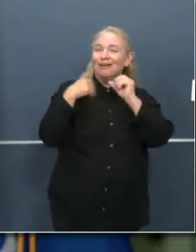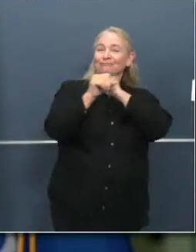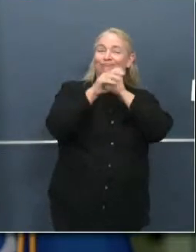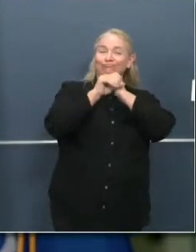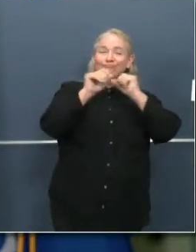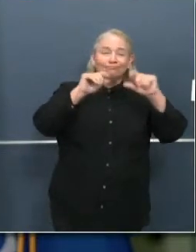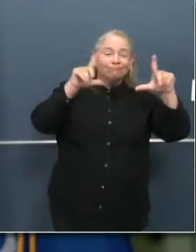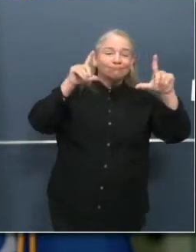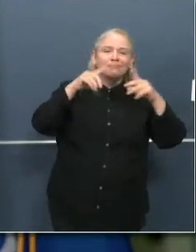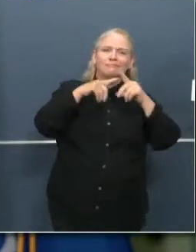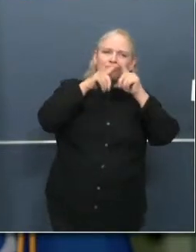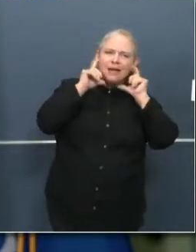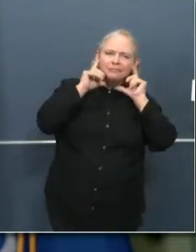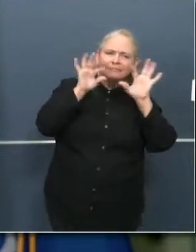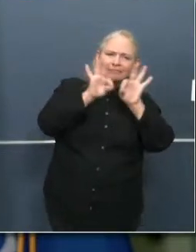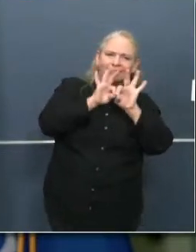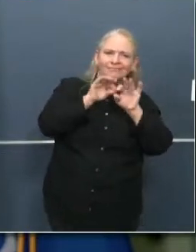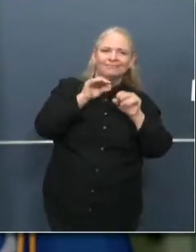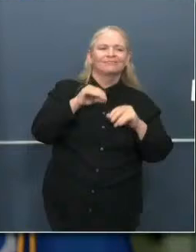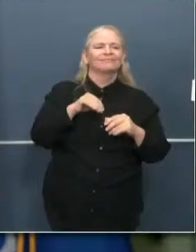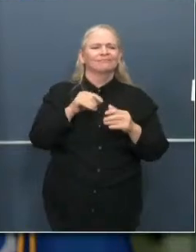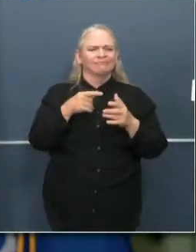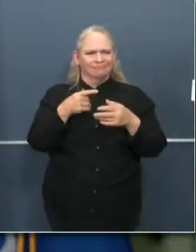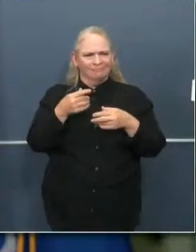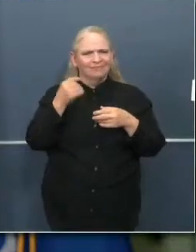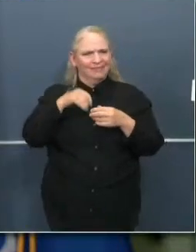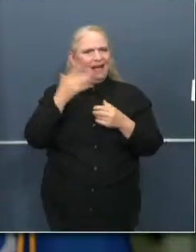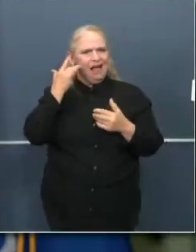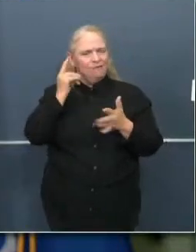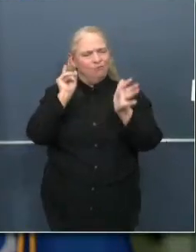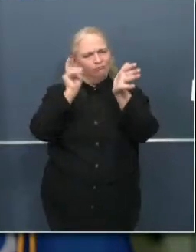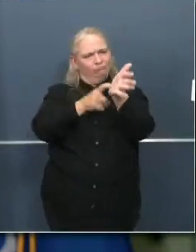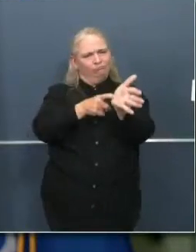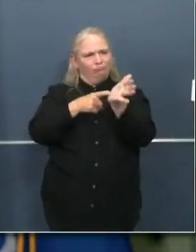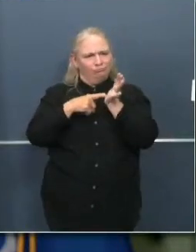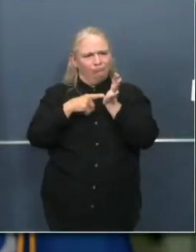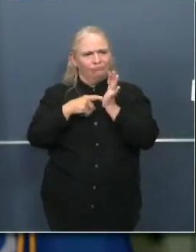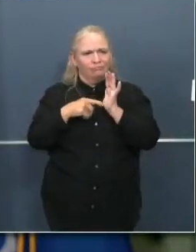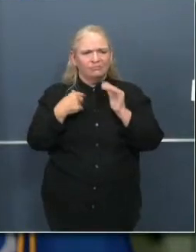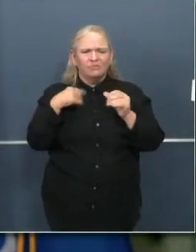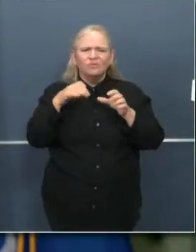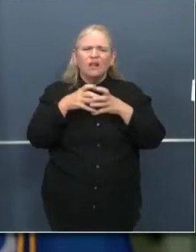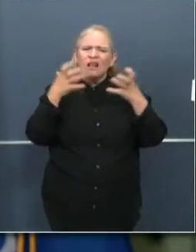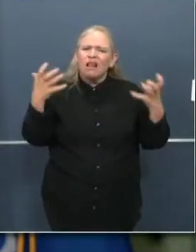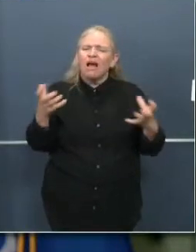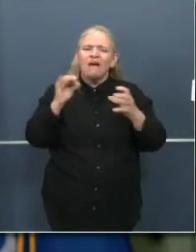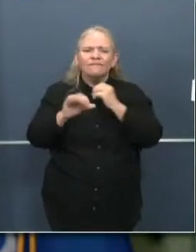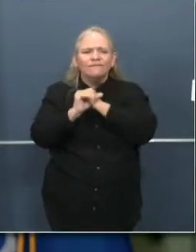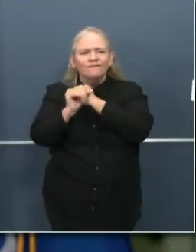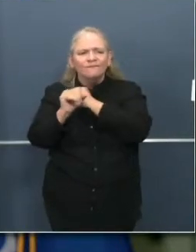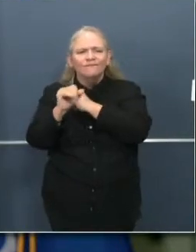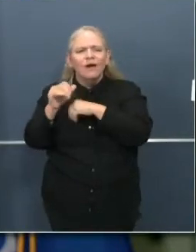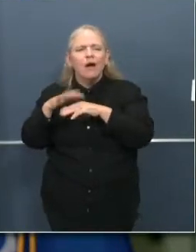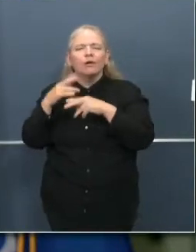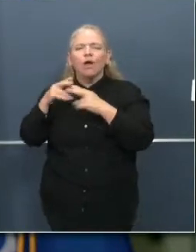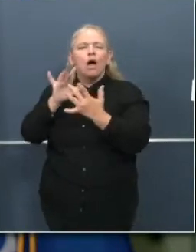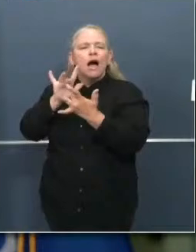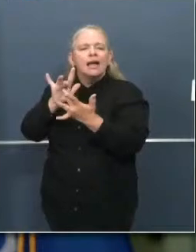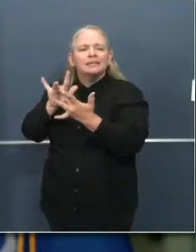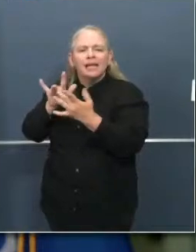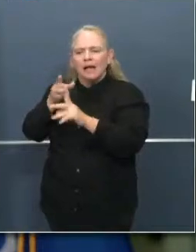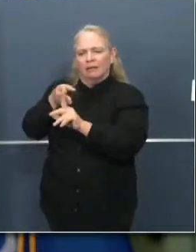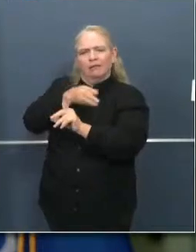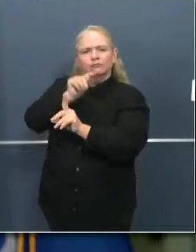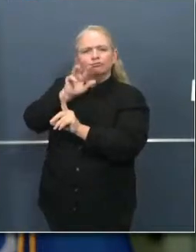on contact tracing, particularly in communities where there's still a little bit of nervousness, to be fully candid with you, of a